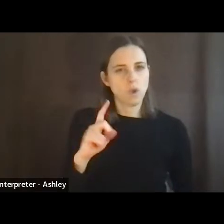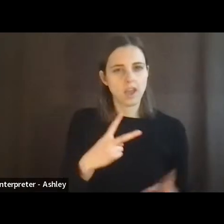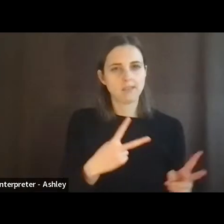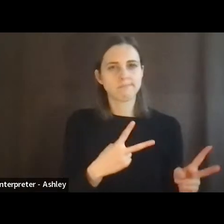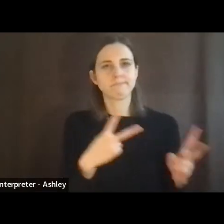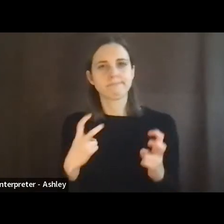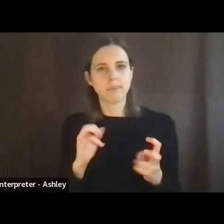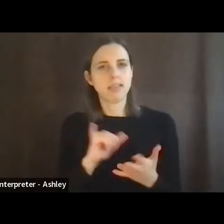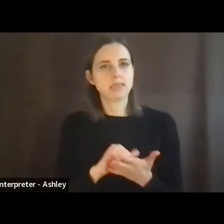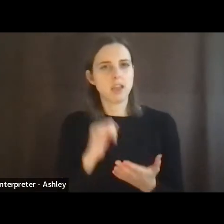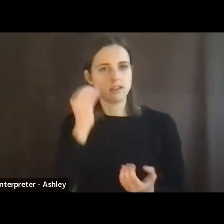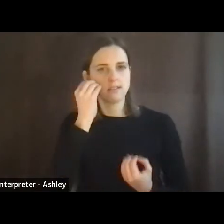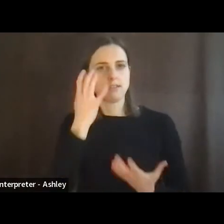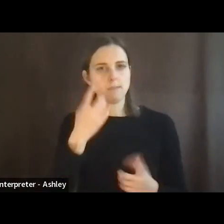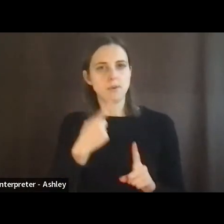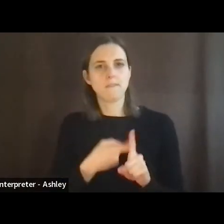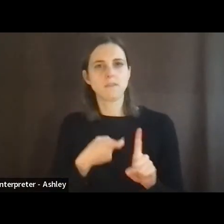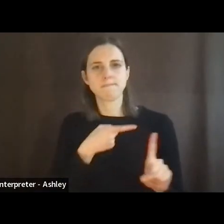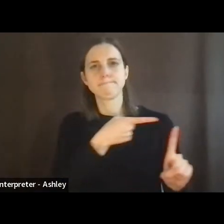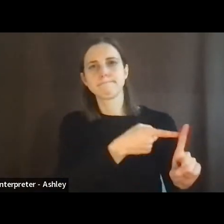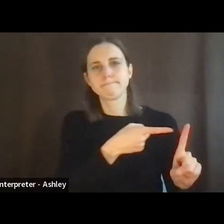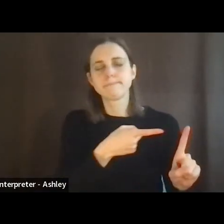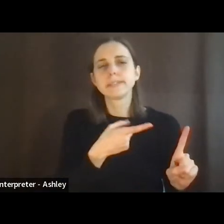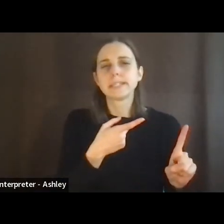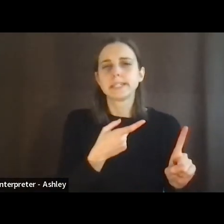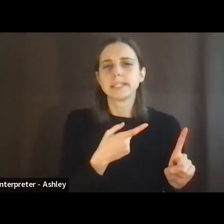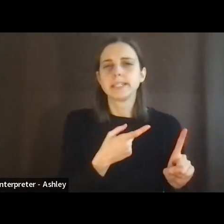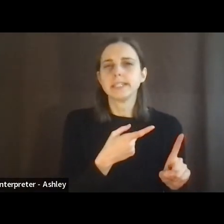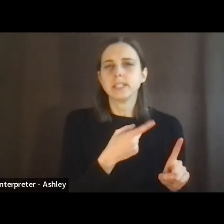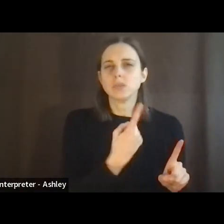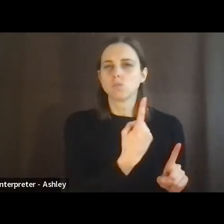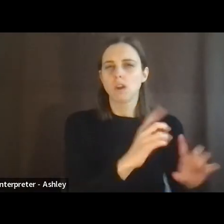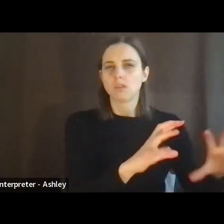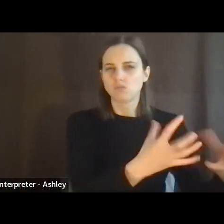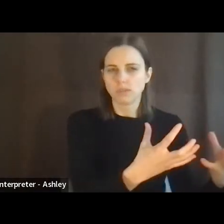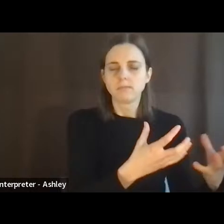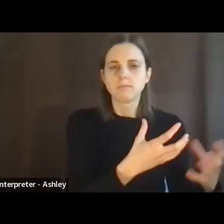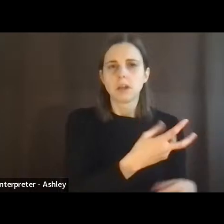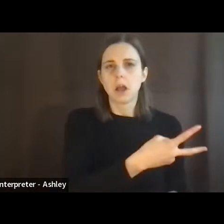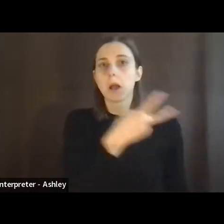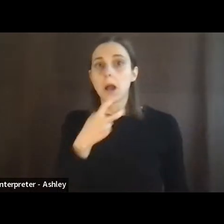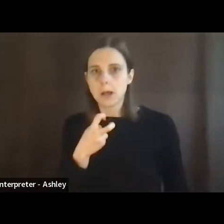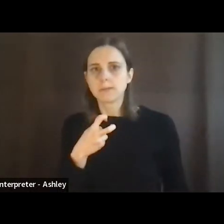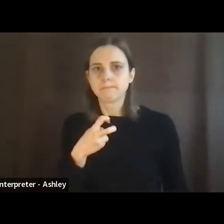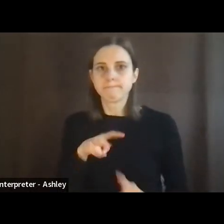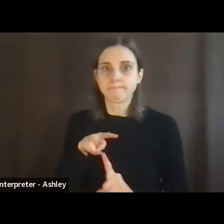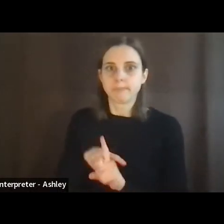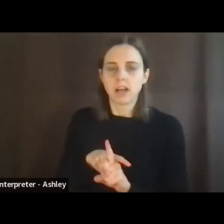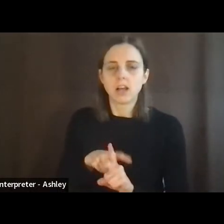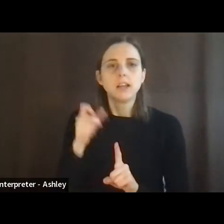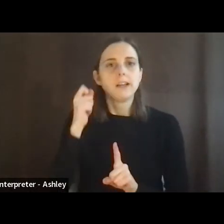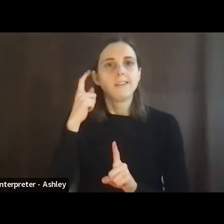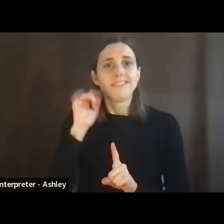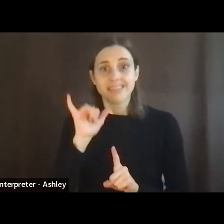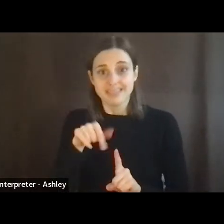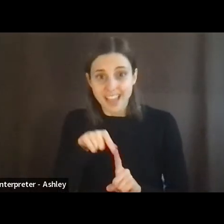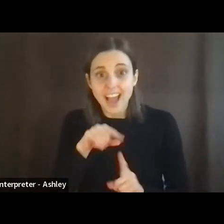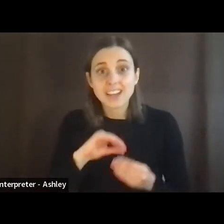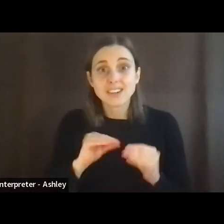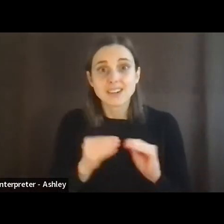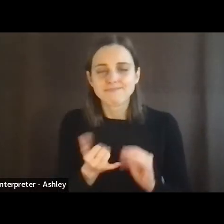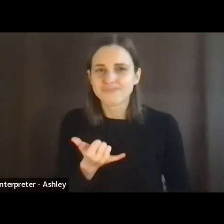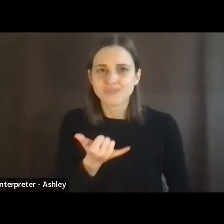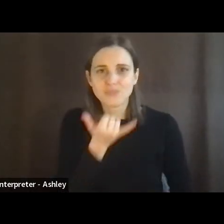will find that number that you're giving is totally wrong. The population did increase by